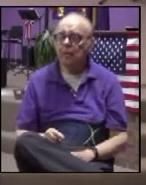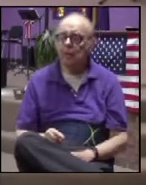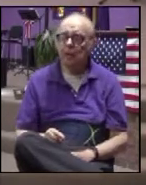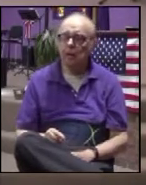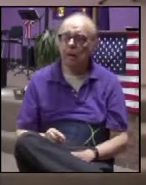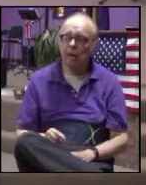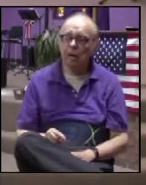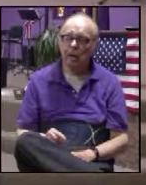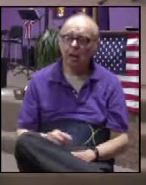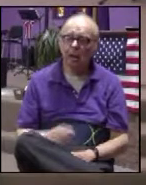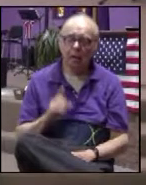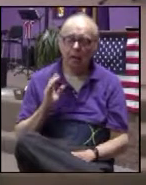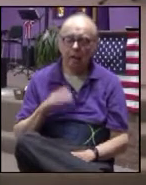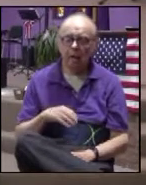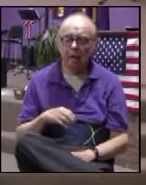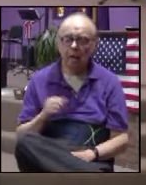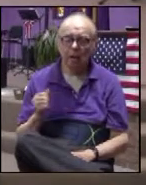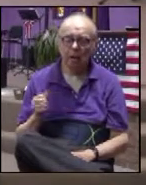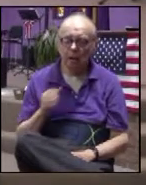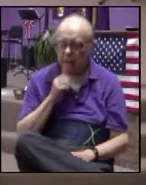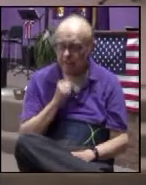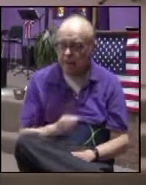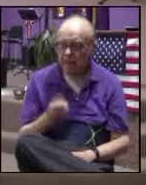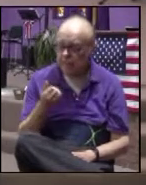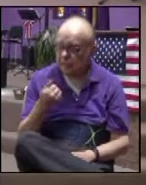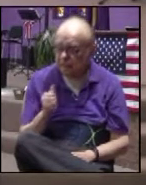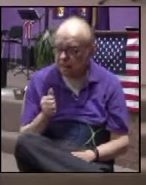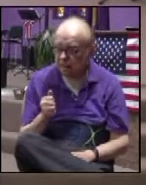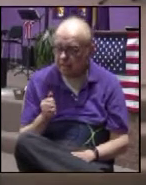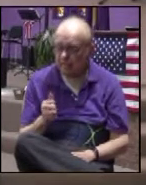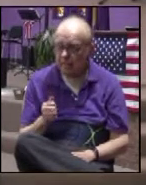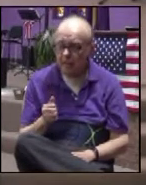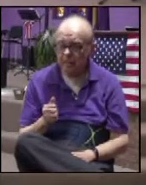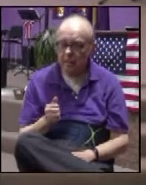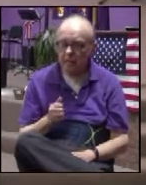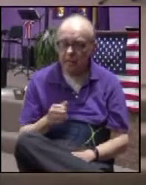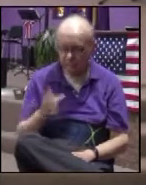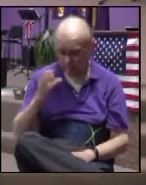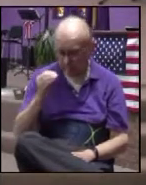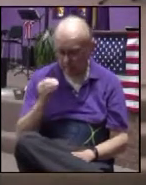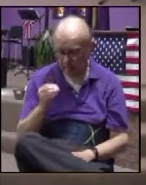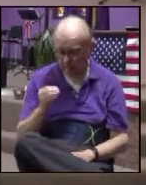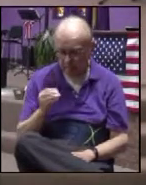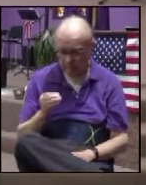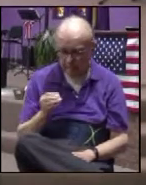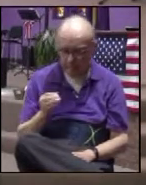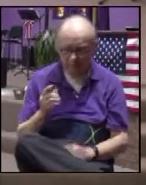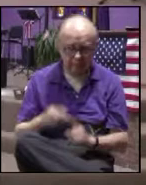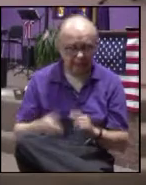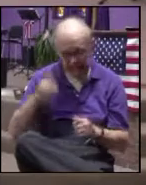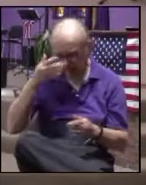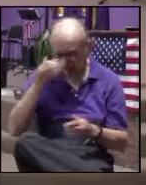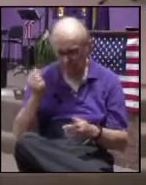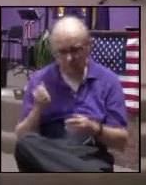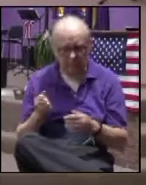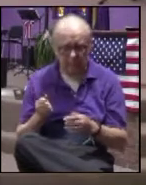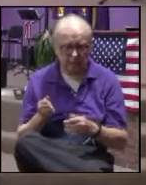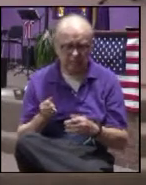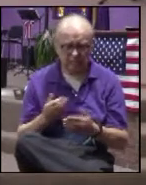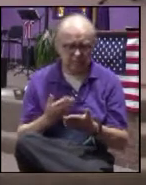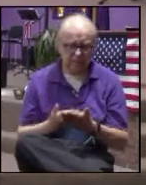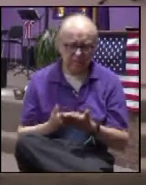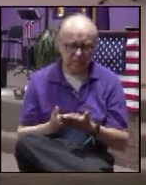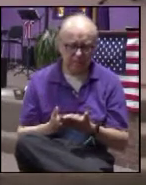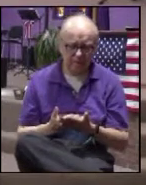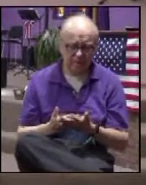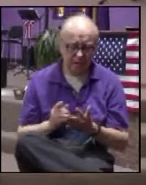is they would take, at the age of 10, and the boys that couldn't memorize too well, they